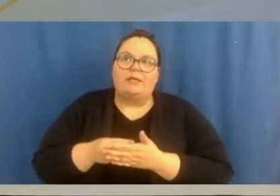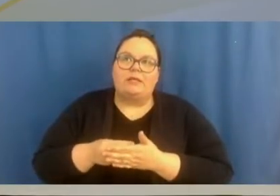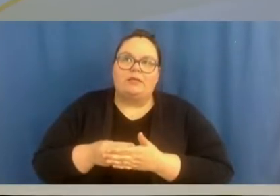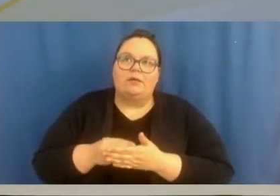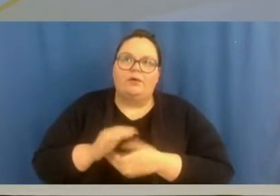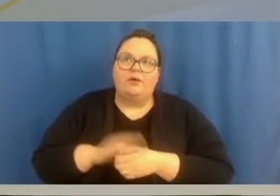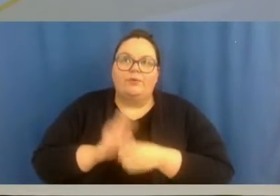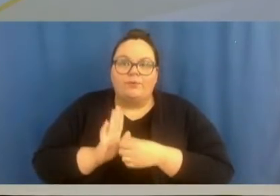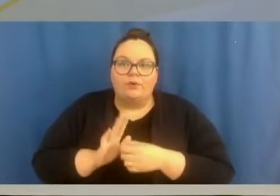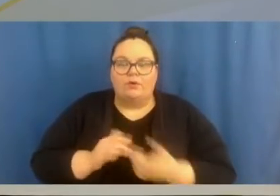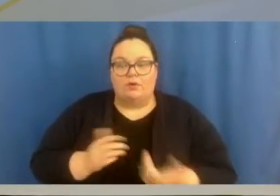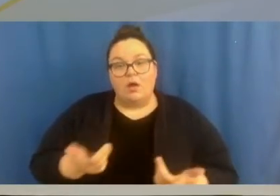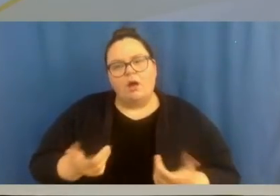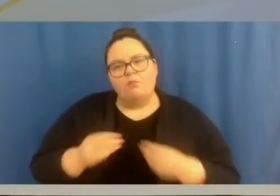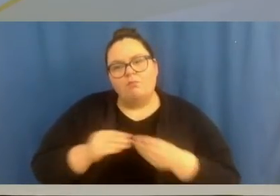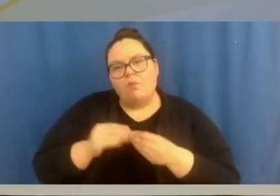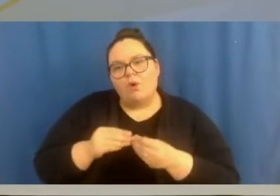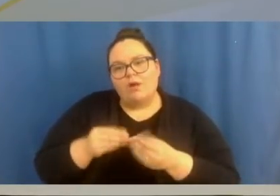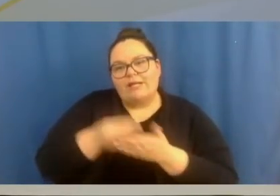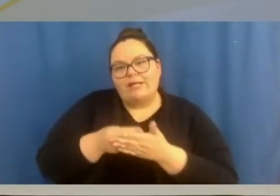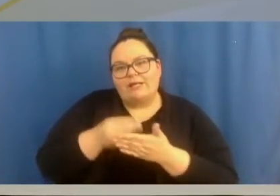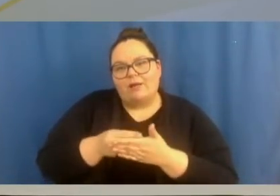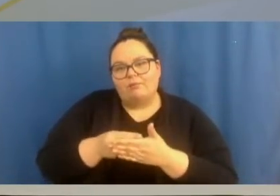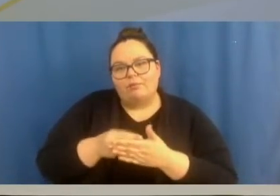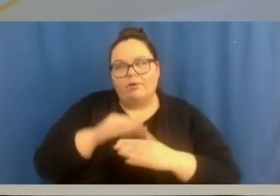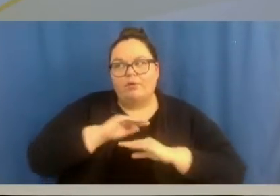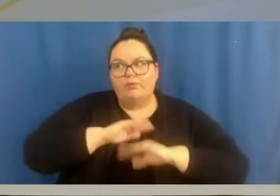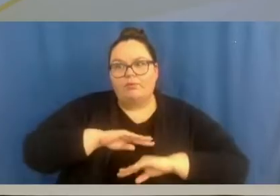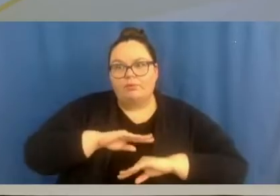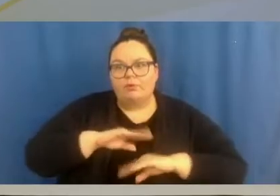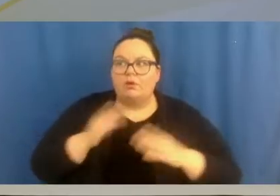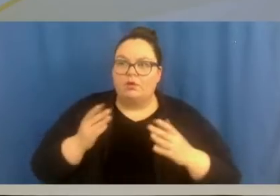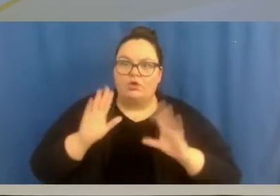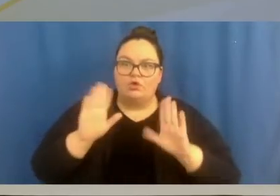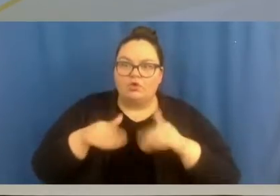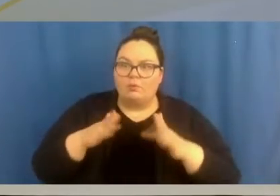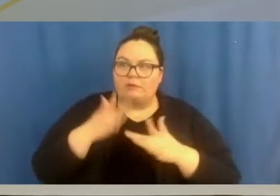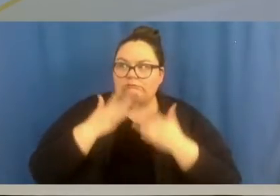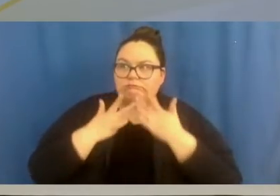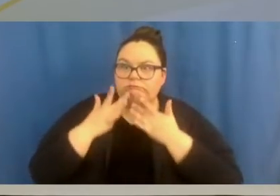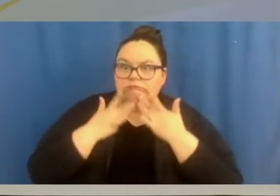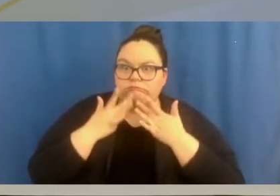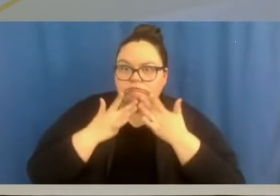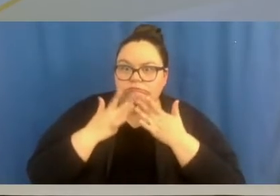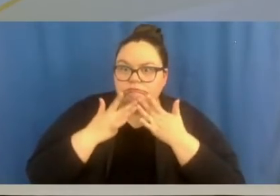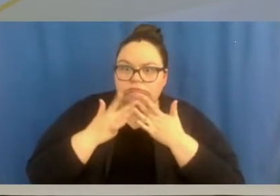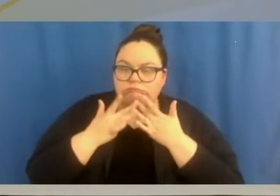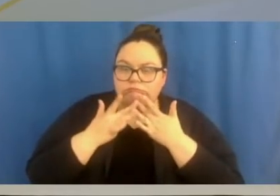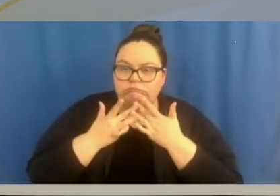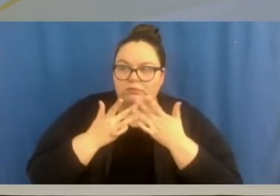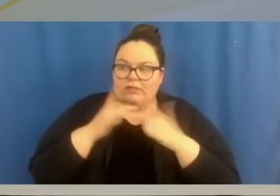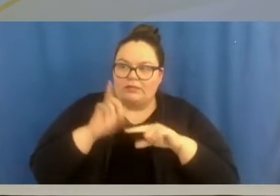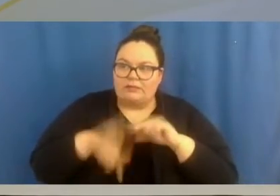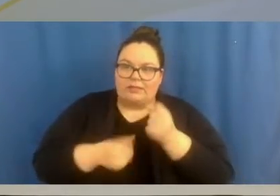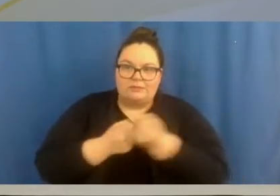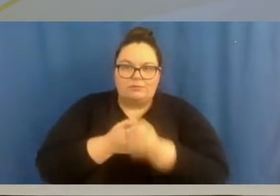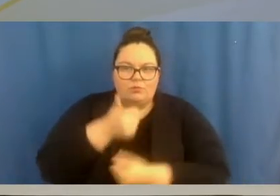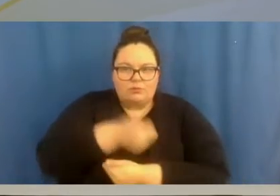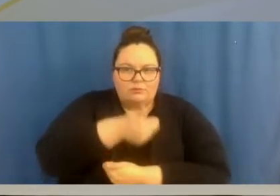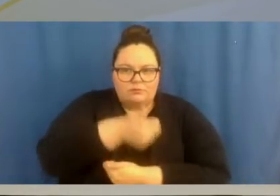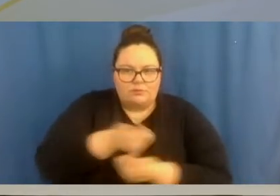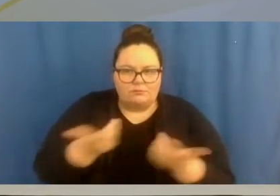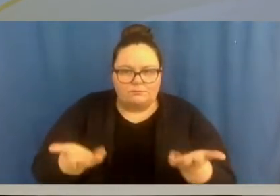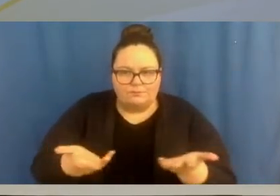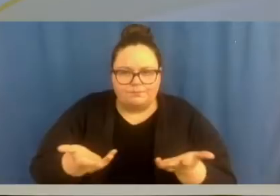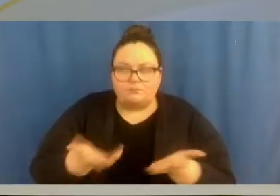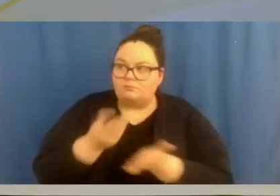income relief program, basically to make sure that nobody gets fallen through the cracks. We want to make sure that there's money there